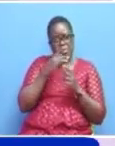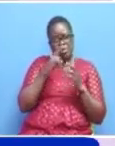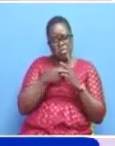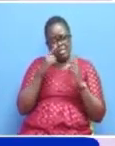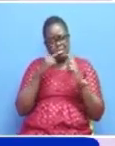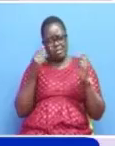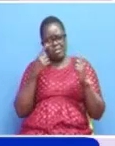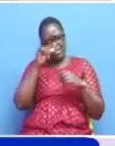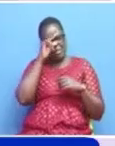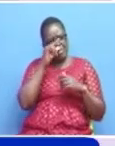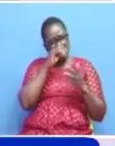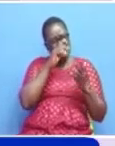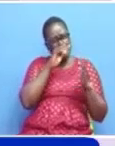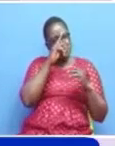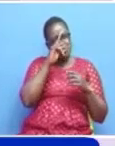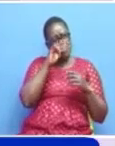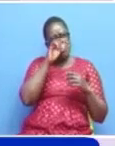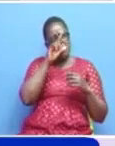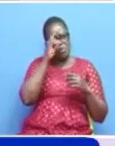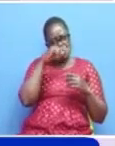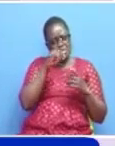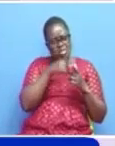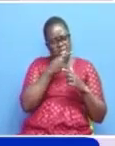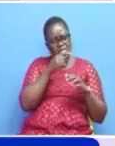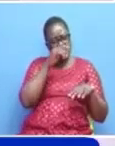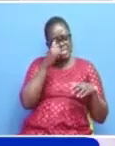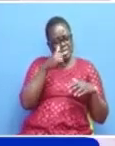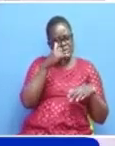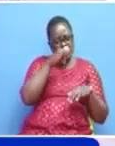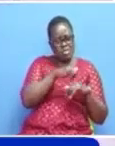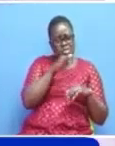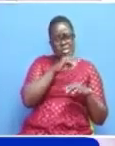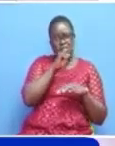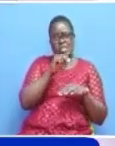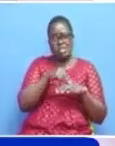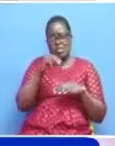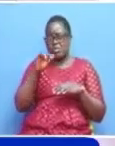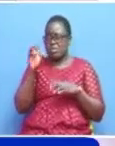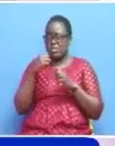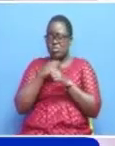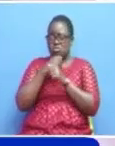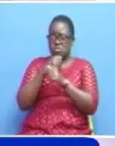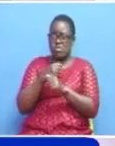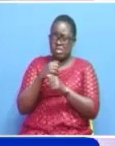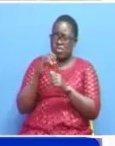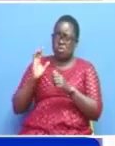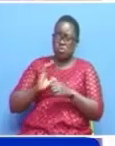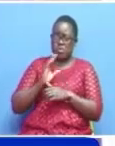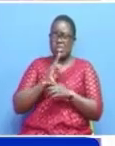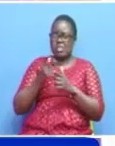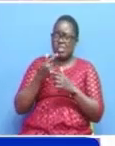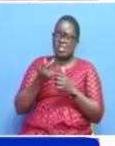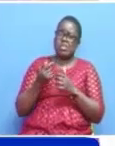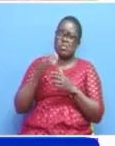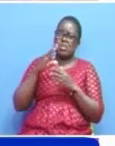the government policies, and yet you sit in the cabinet. You sit in the National Security Committee, and you create a departure.